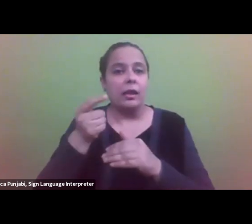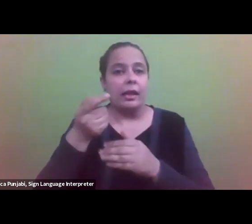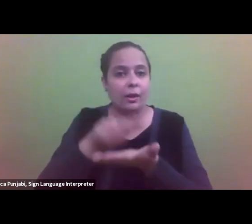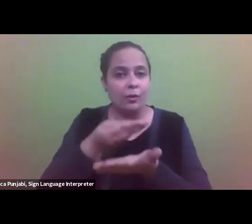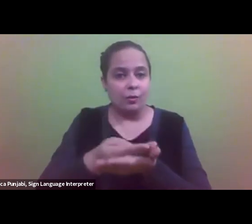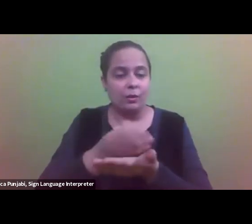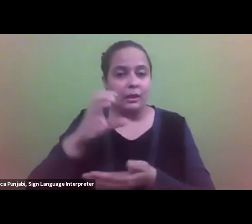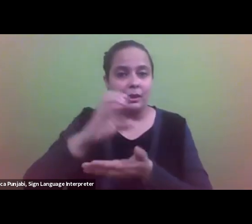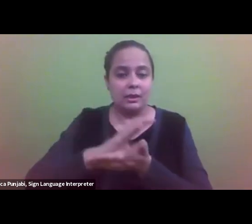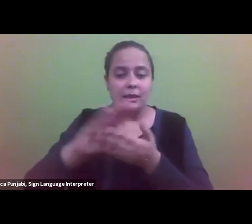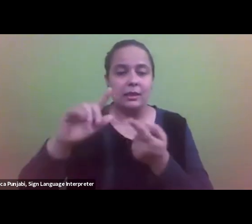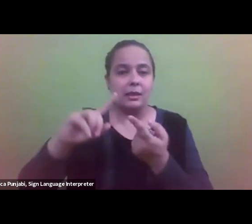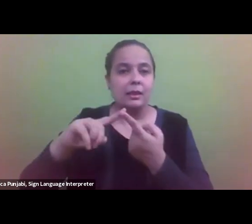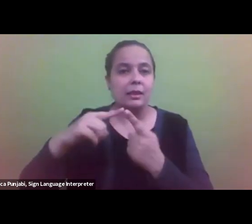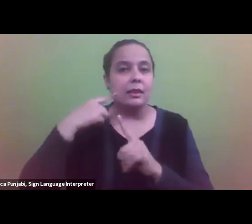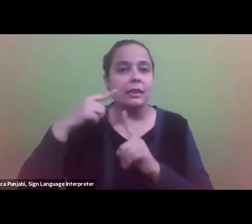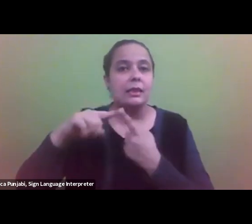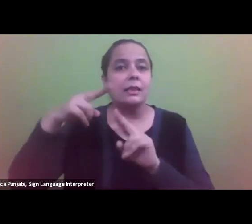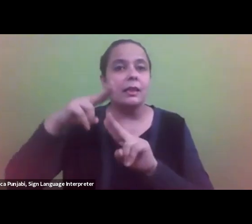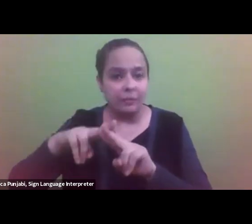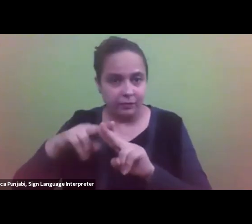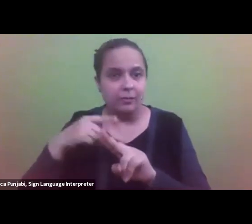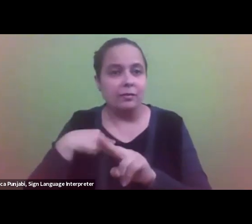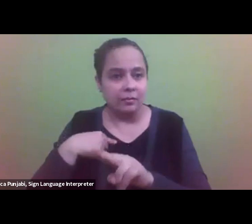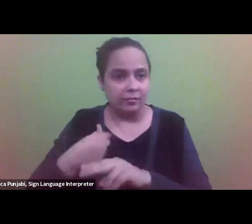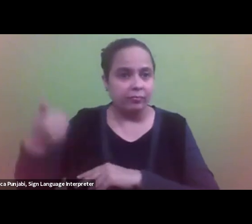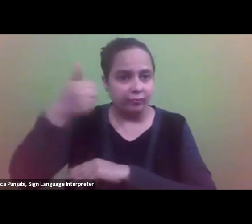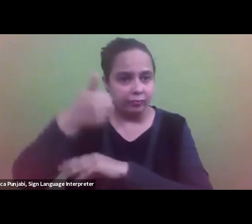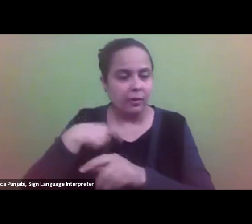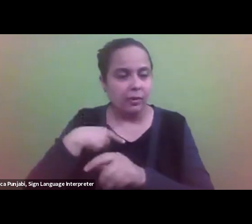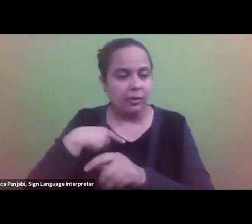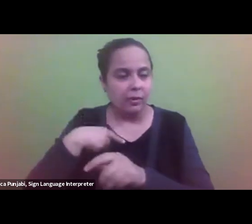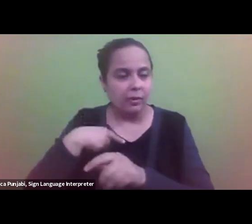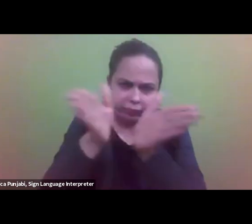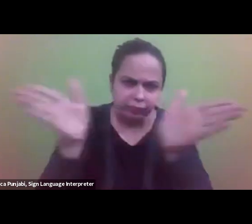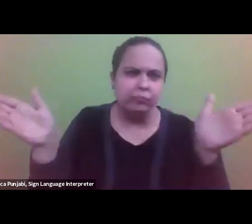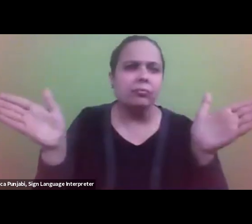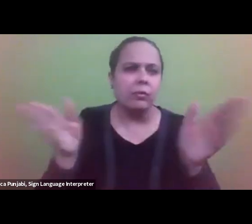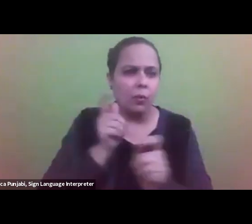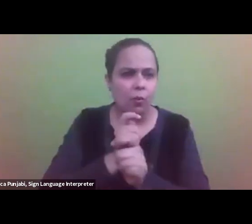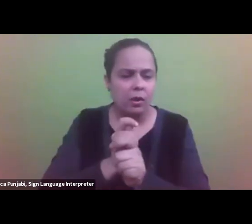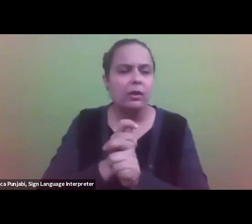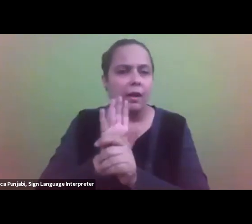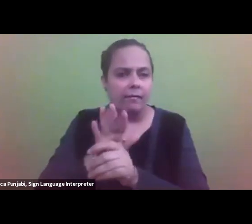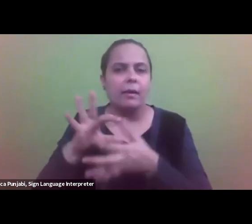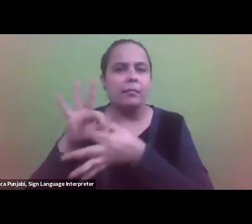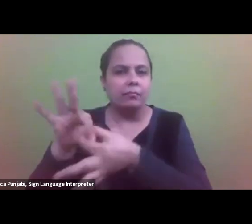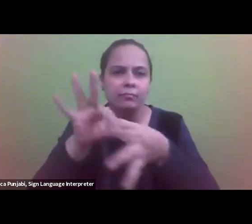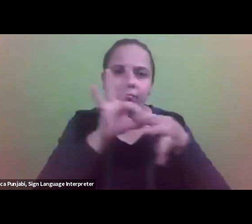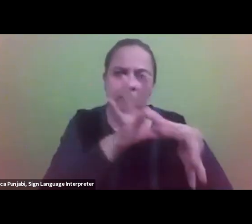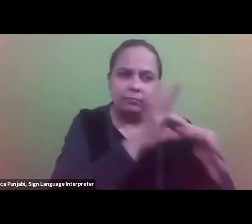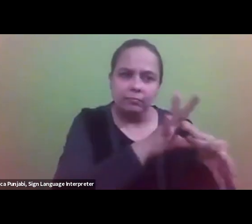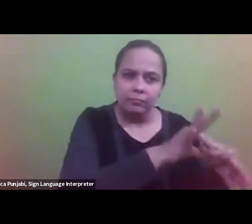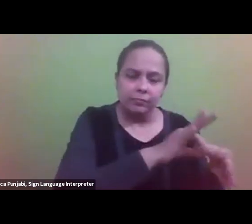as in Ghana. So he's got a broad range of experience across a number of continents and including back